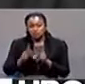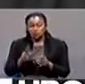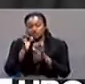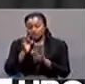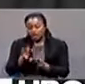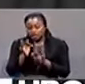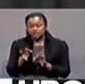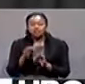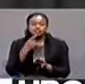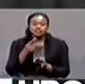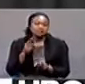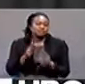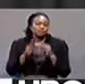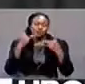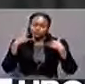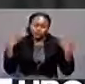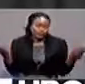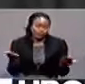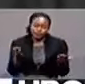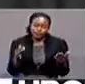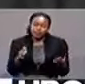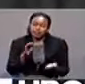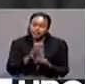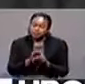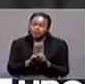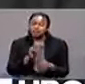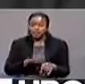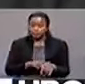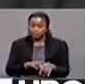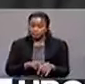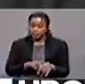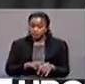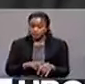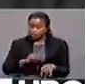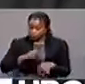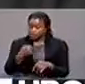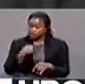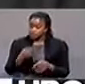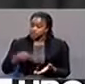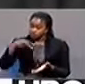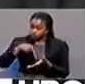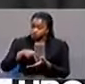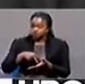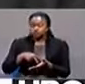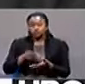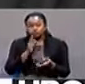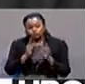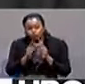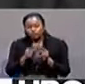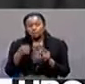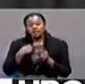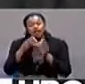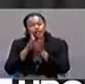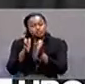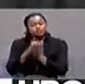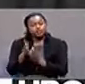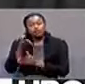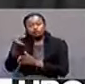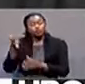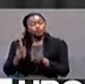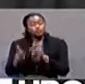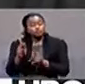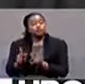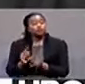they didn't know how to keep time. When it came to my time to speak, I explained to him that those people had